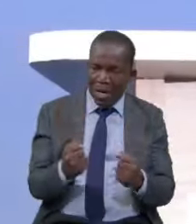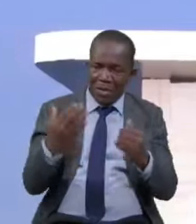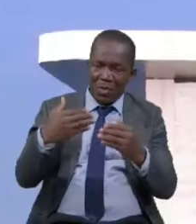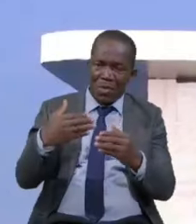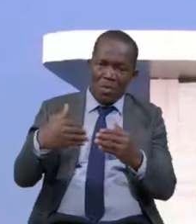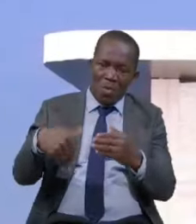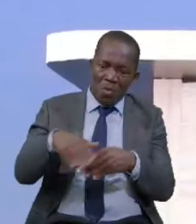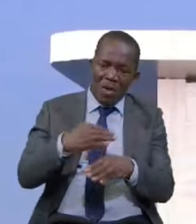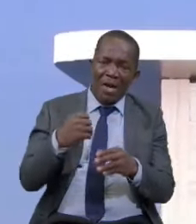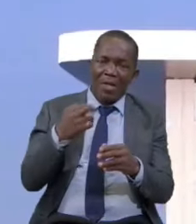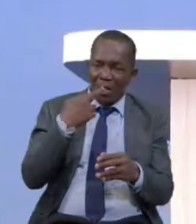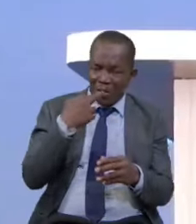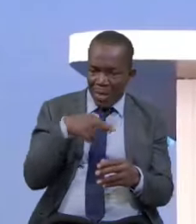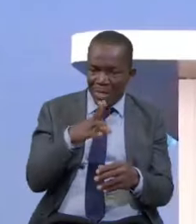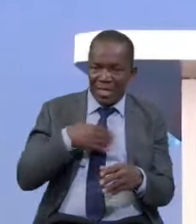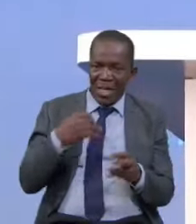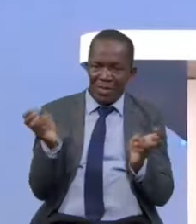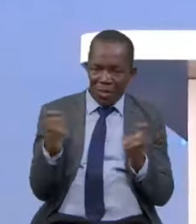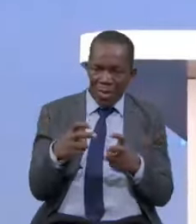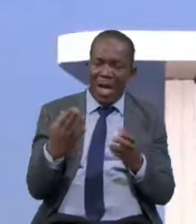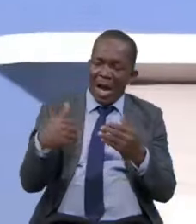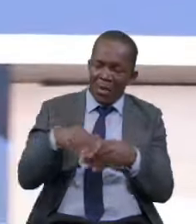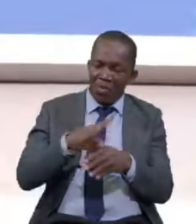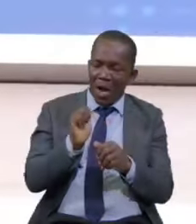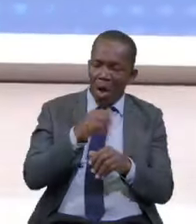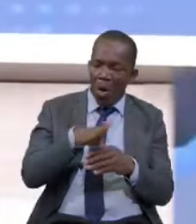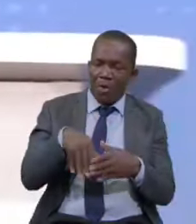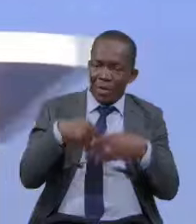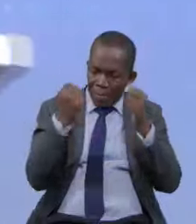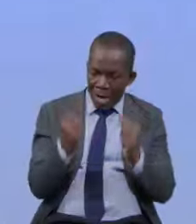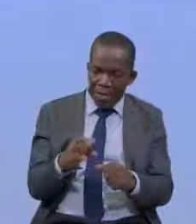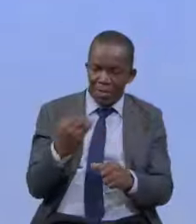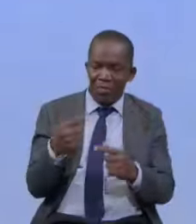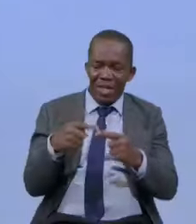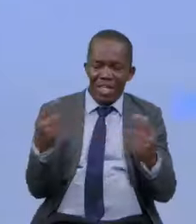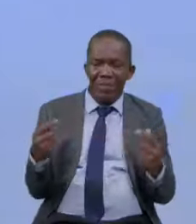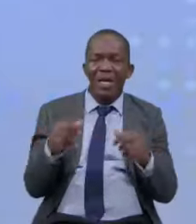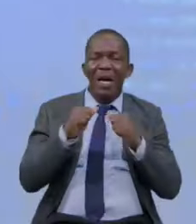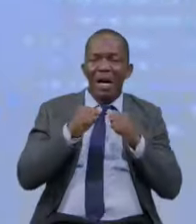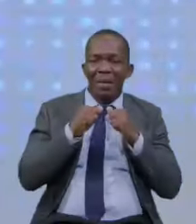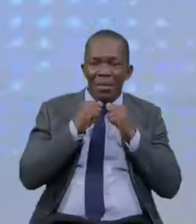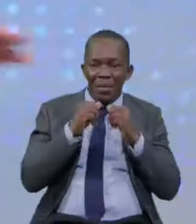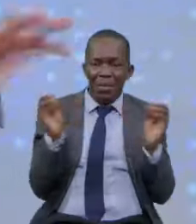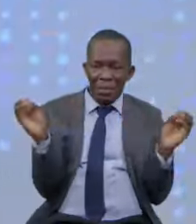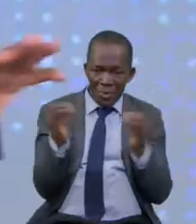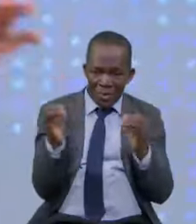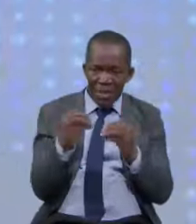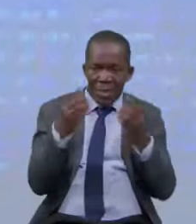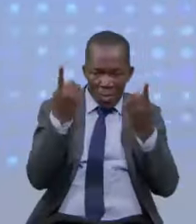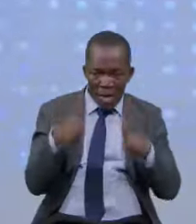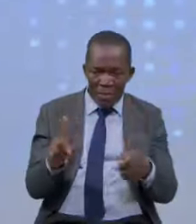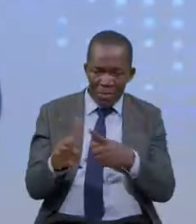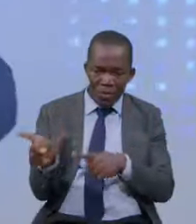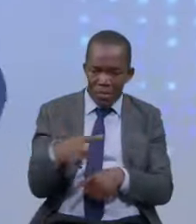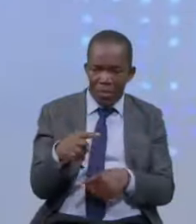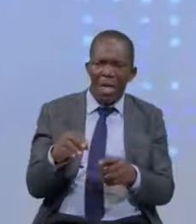the enemy, and nothing shall by any means hurt you. You're traveling to the village after you've made all your